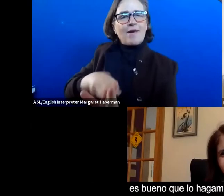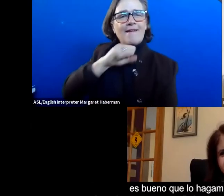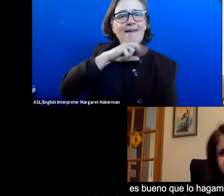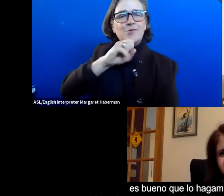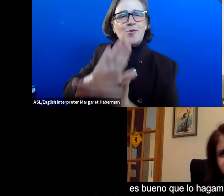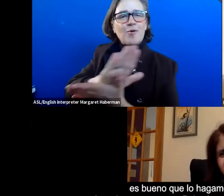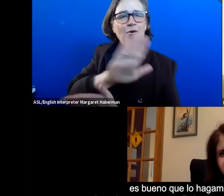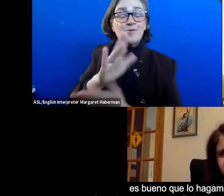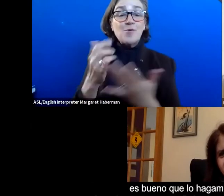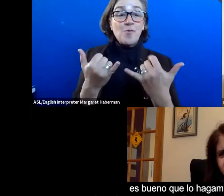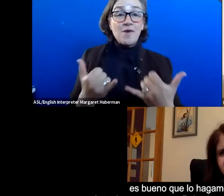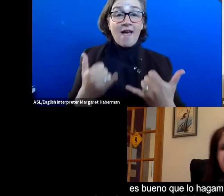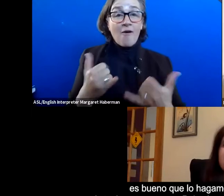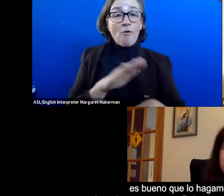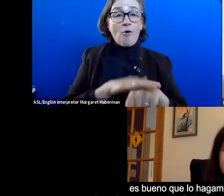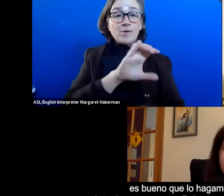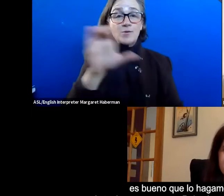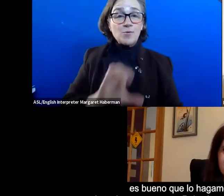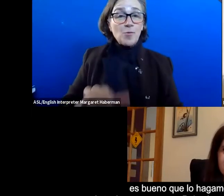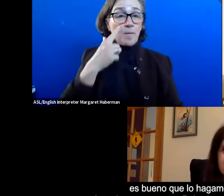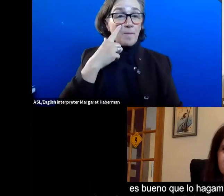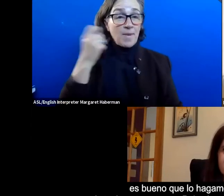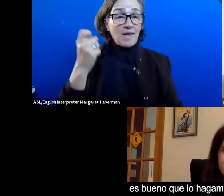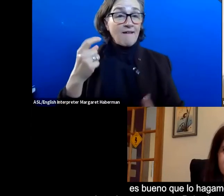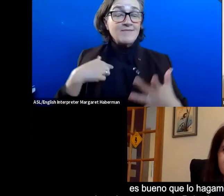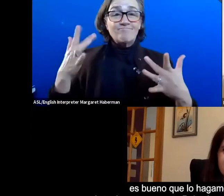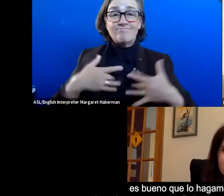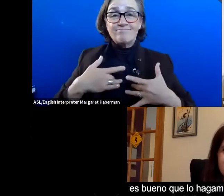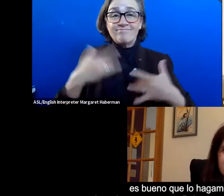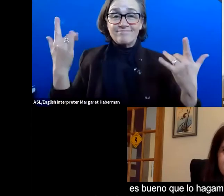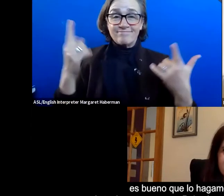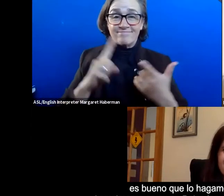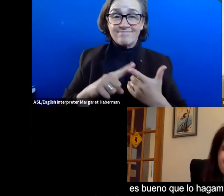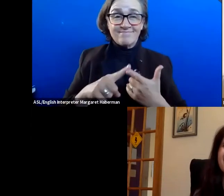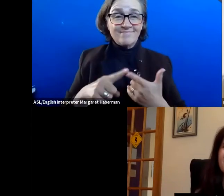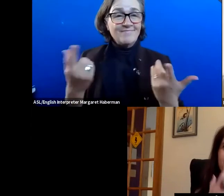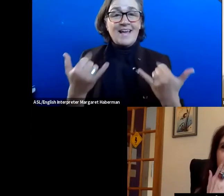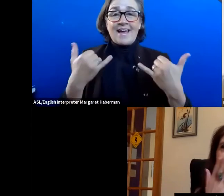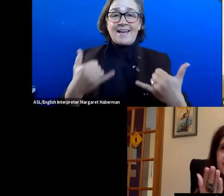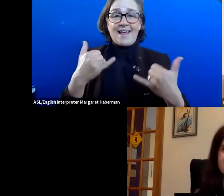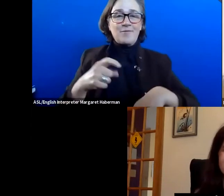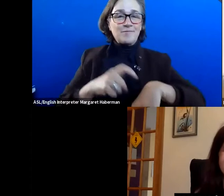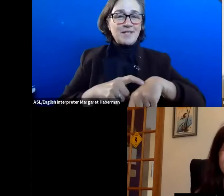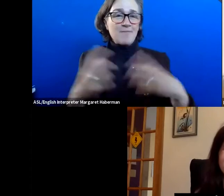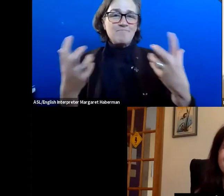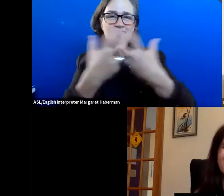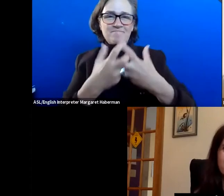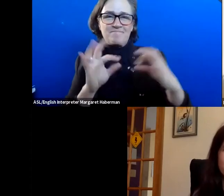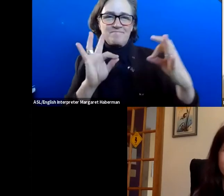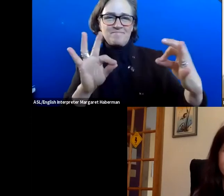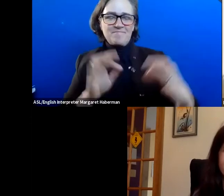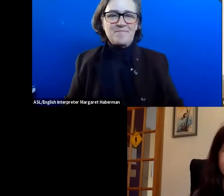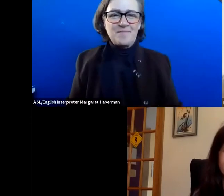good that we're doing it on Zoom because I'm currently in Palestine and it's currently 11 p.m. for me. So it works fine.